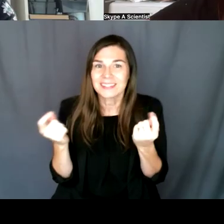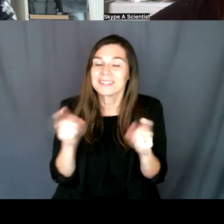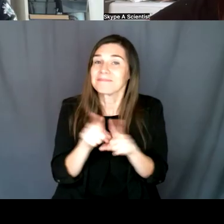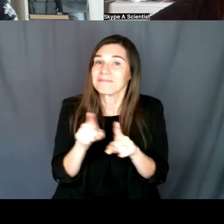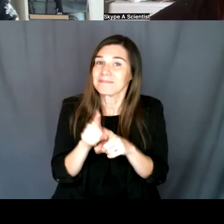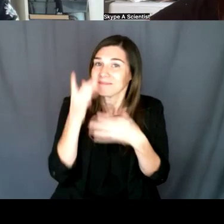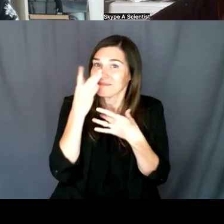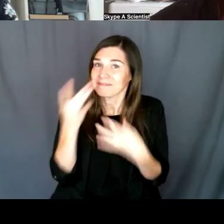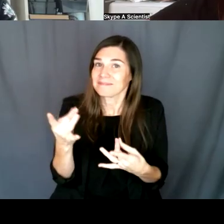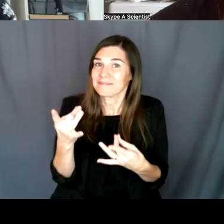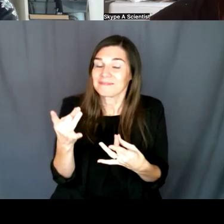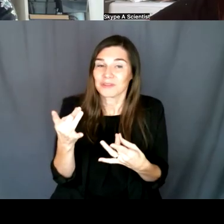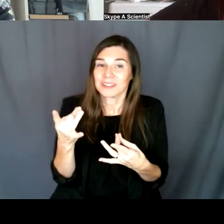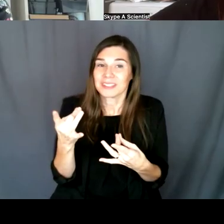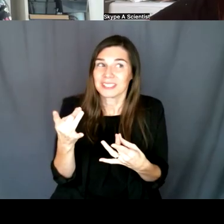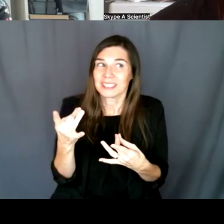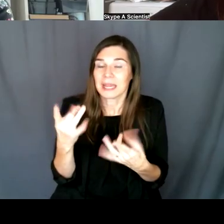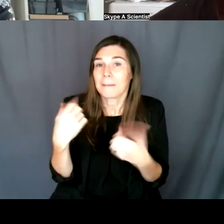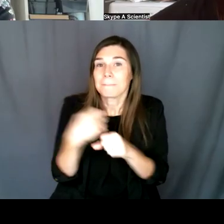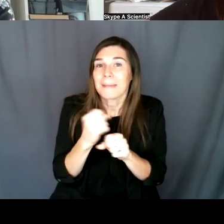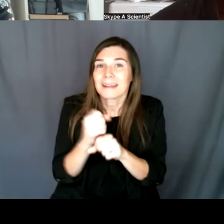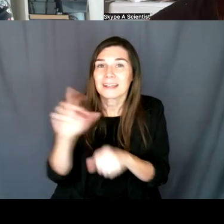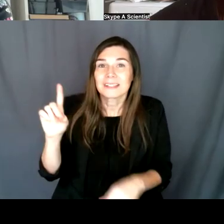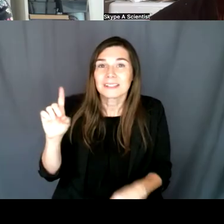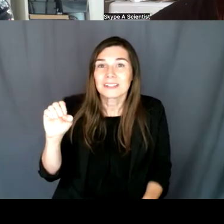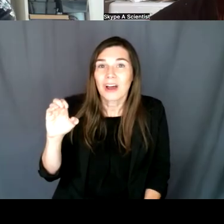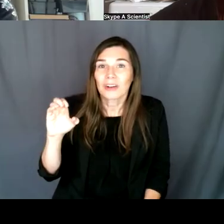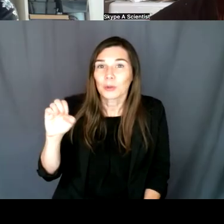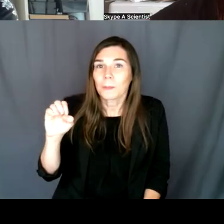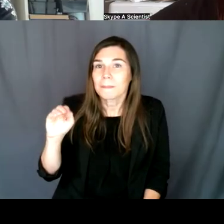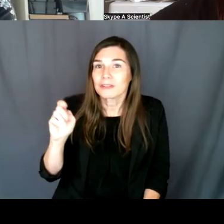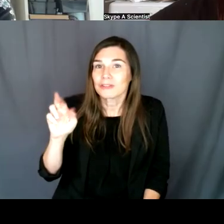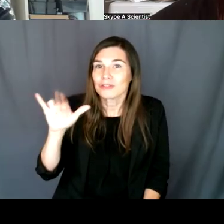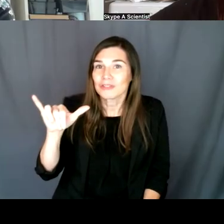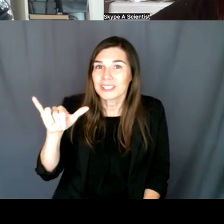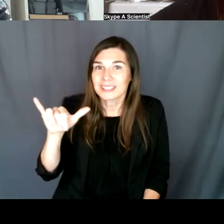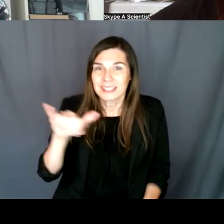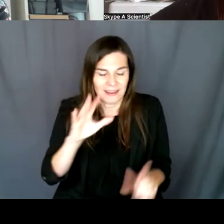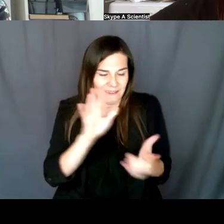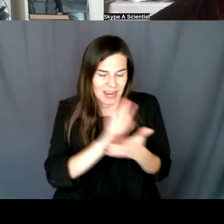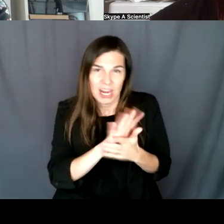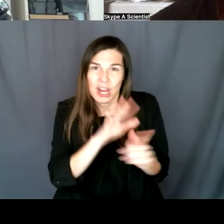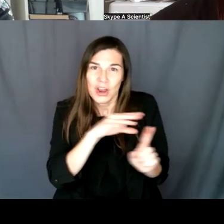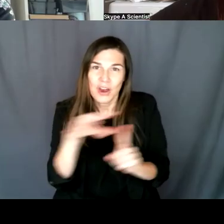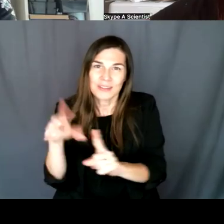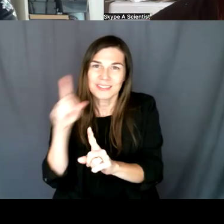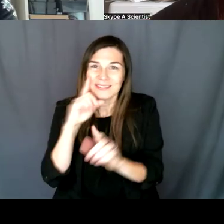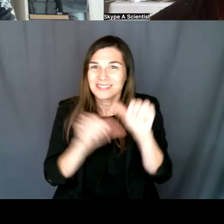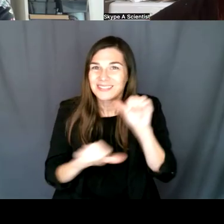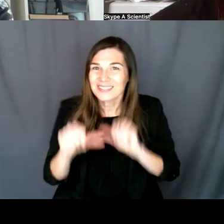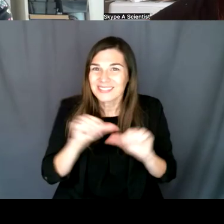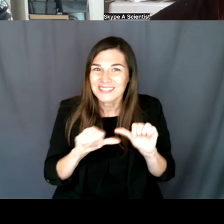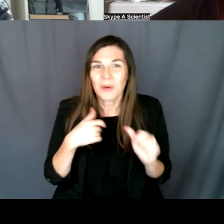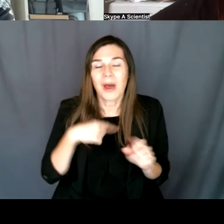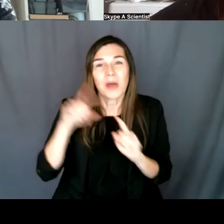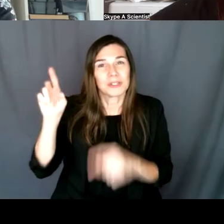in creating like documentaries and films about science. So for that this year, I got to go to New